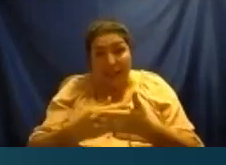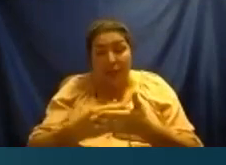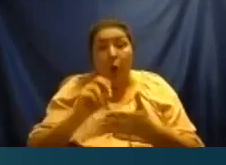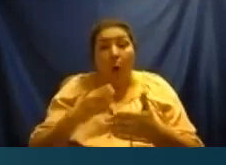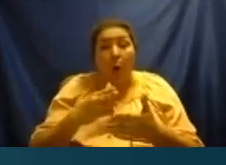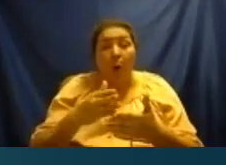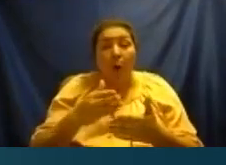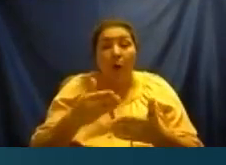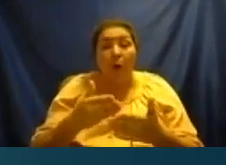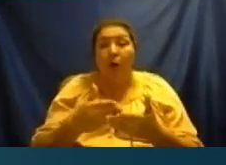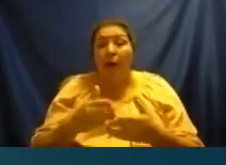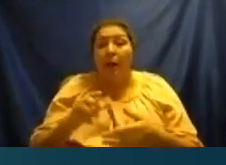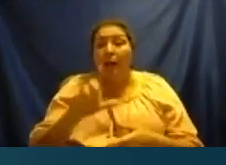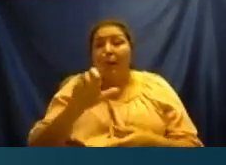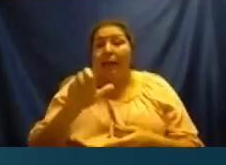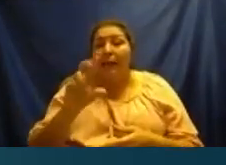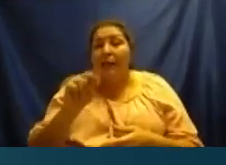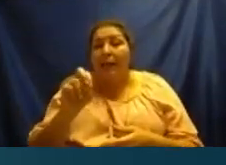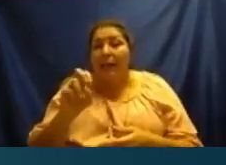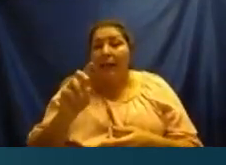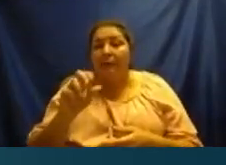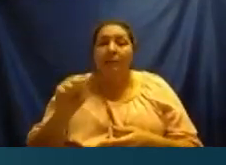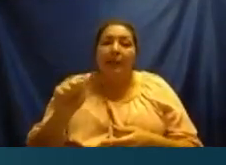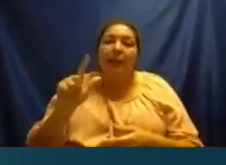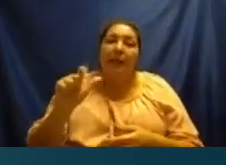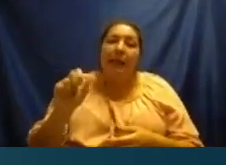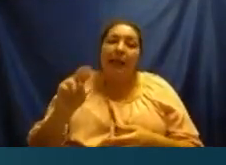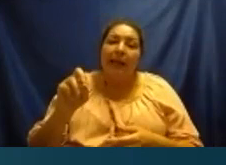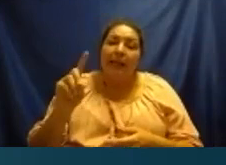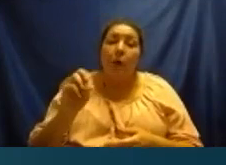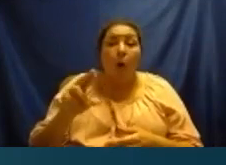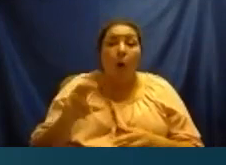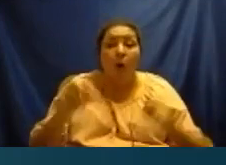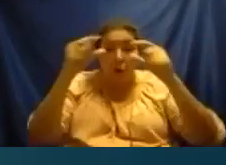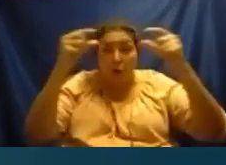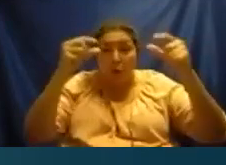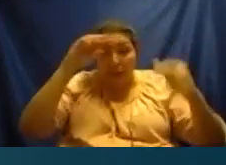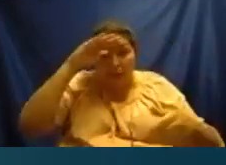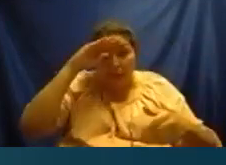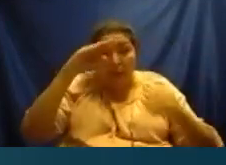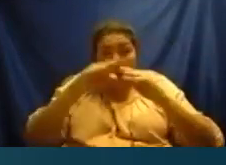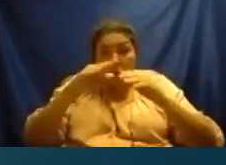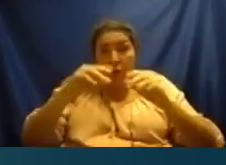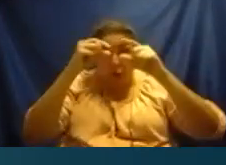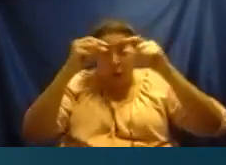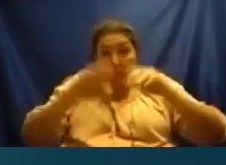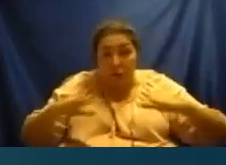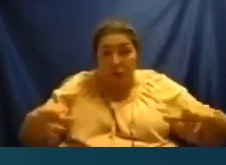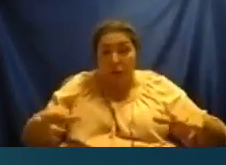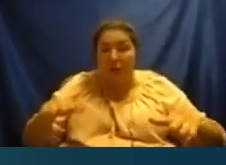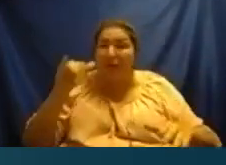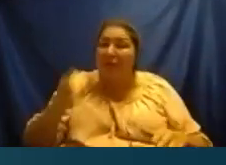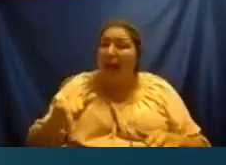any grandchildren, this is one of the most cursed things that could happen to this